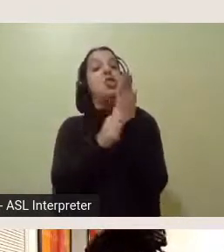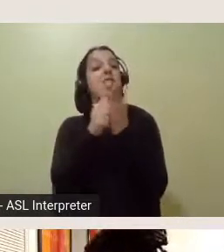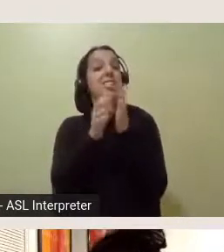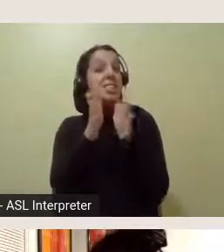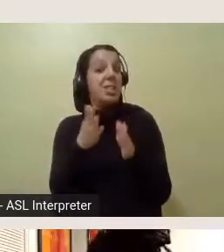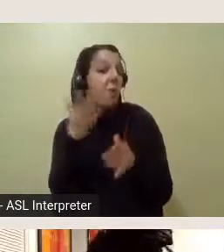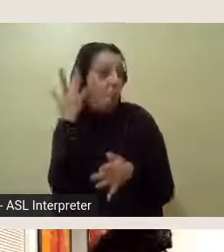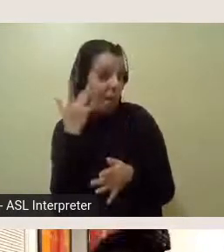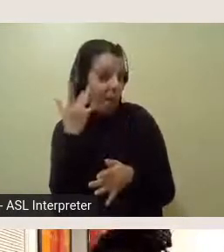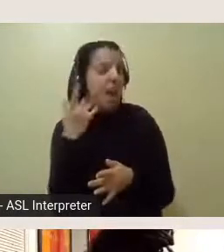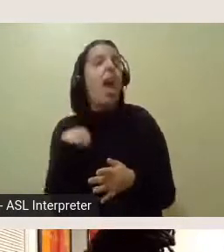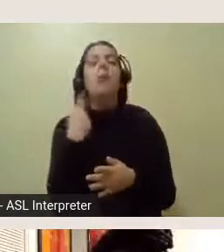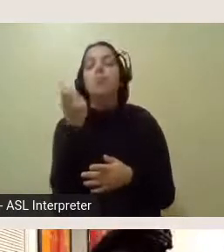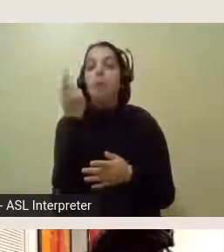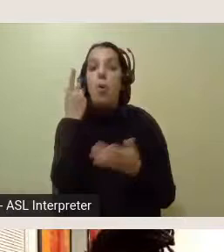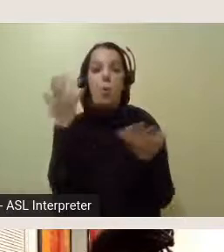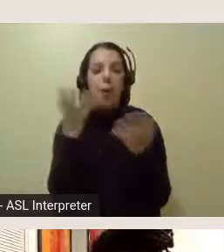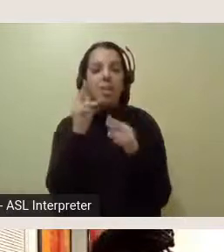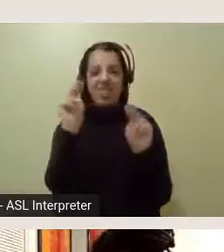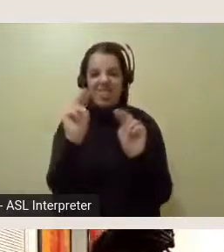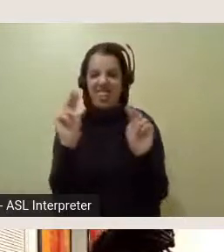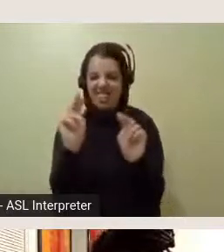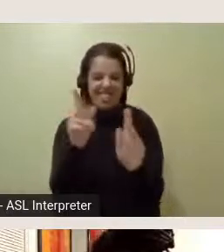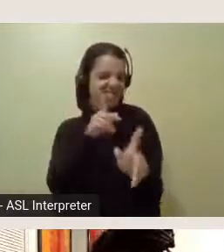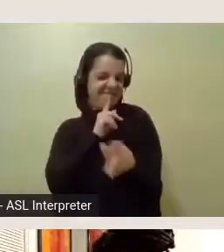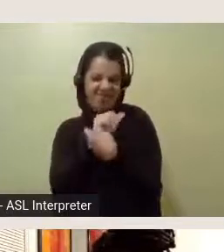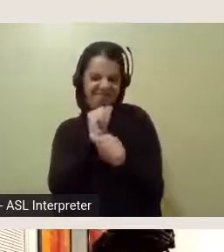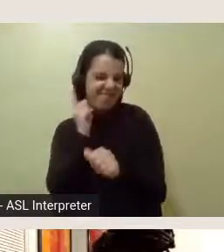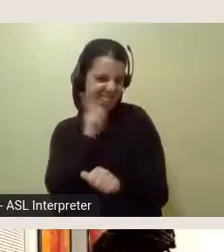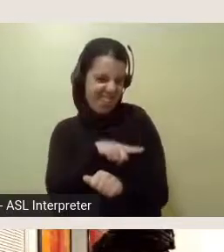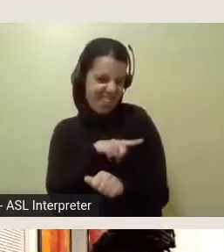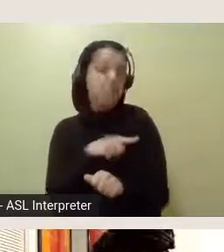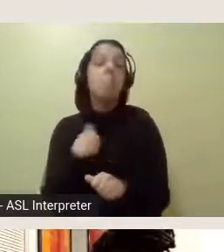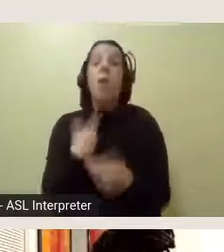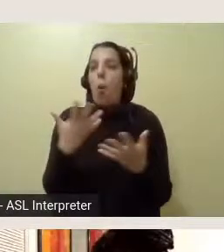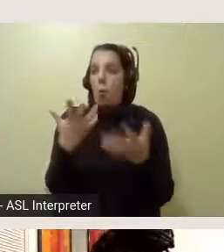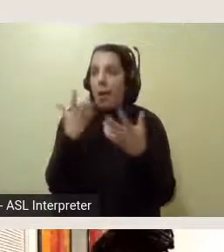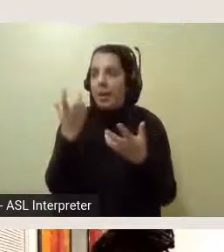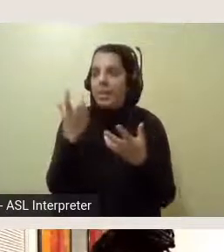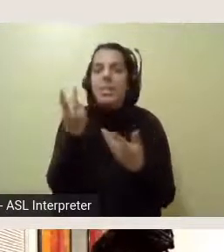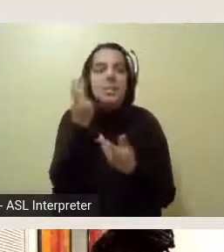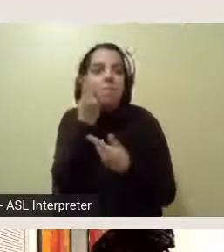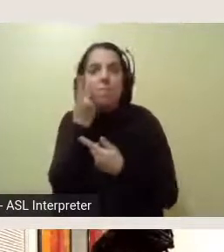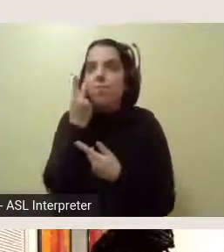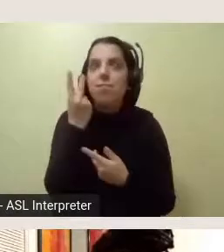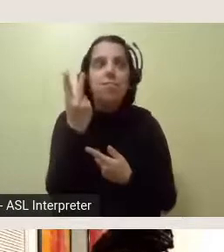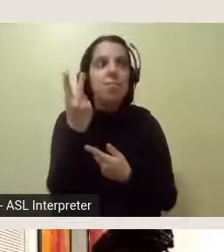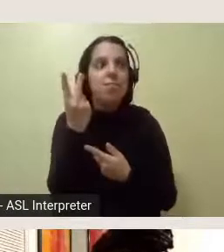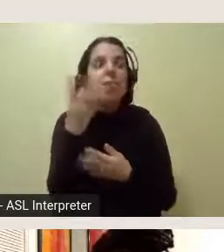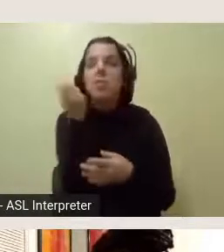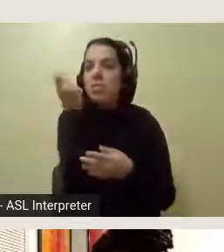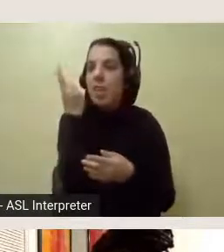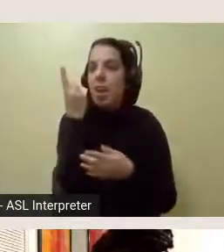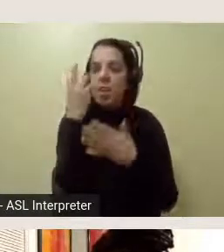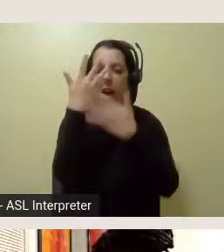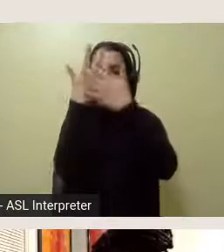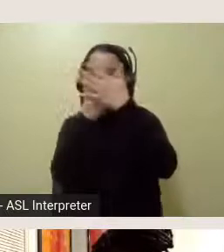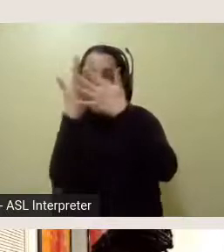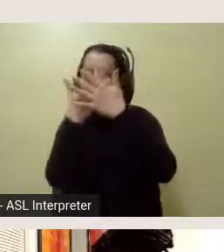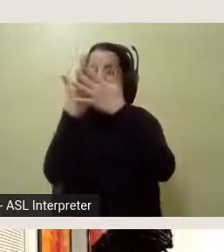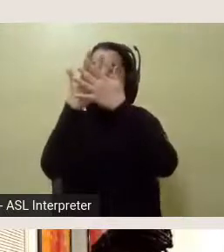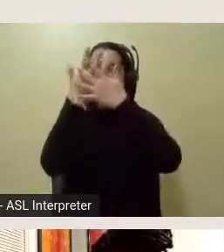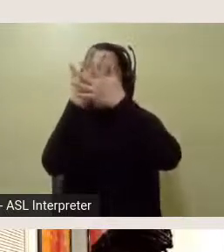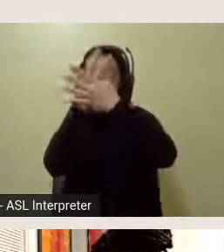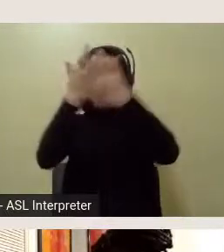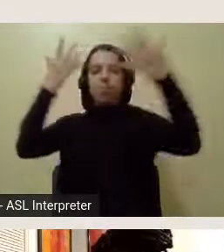at first because I understood that there's like really no such thing as neutrality and that I really wanted to be the person that saw things with my own eyes and didn't have that